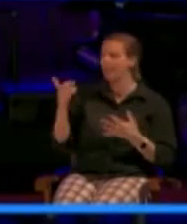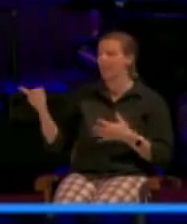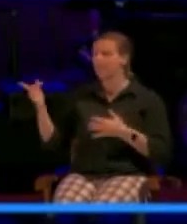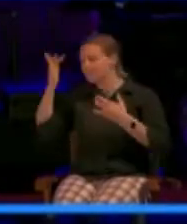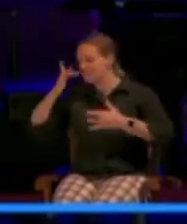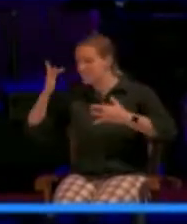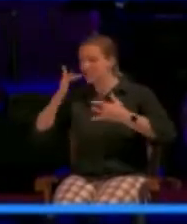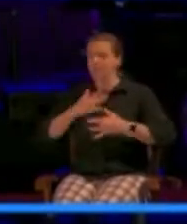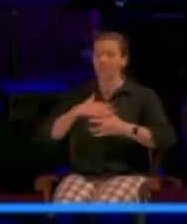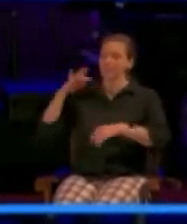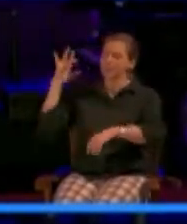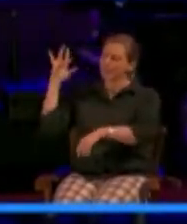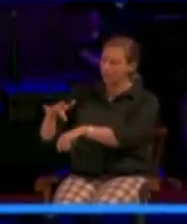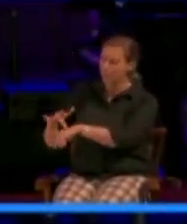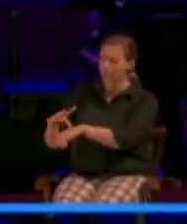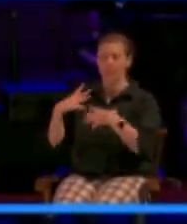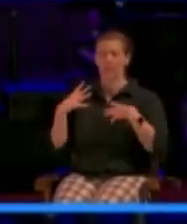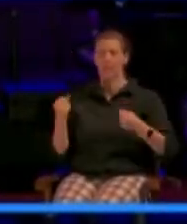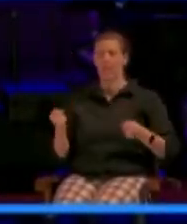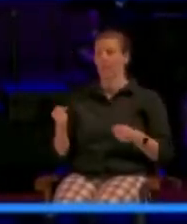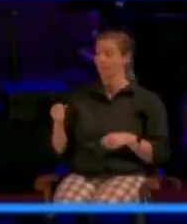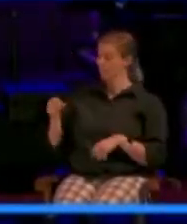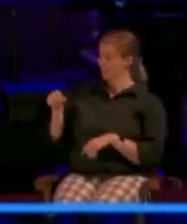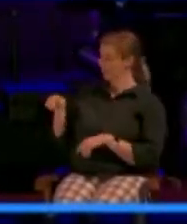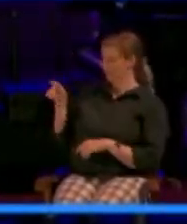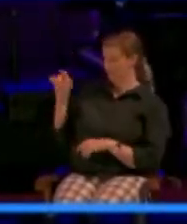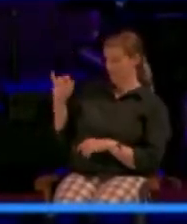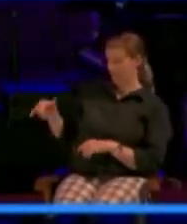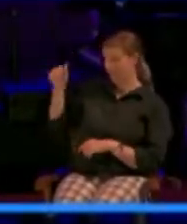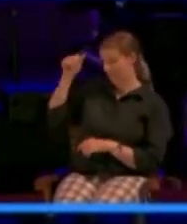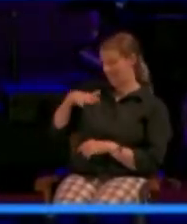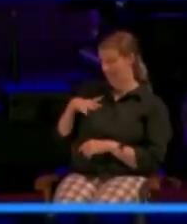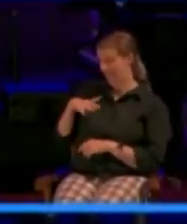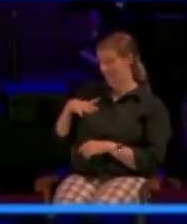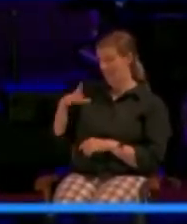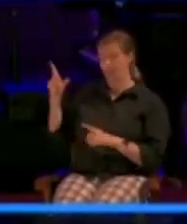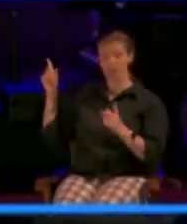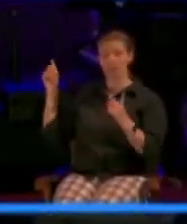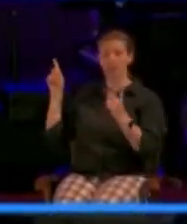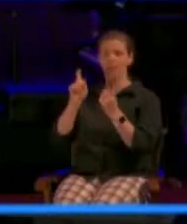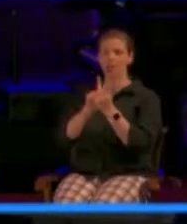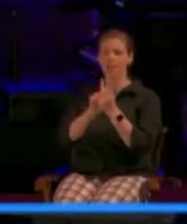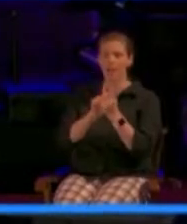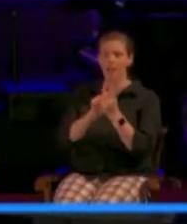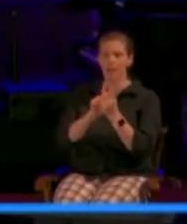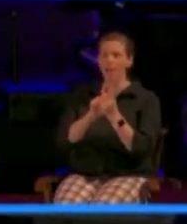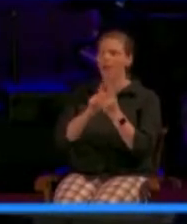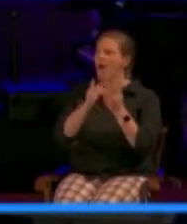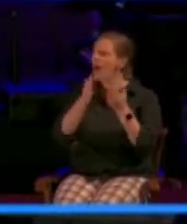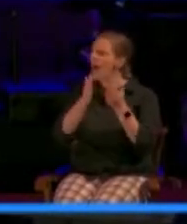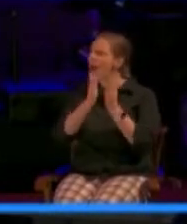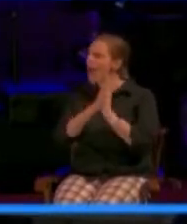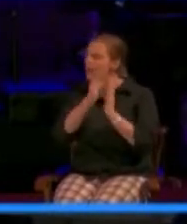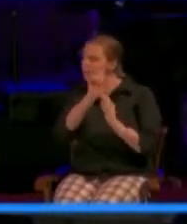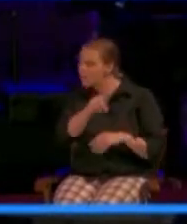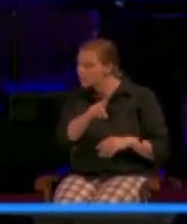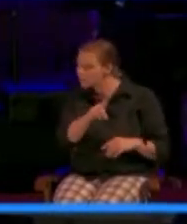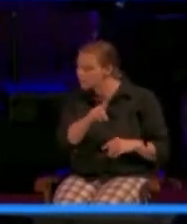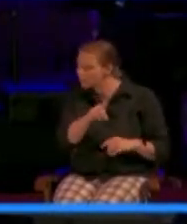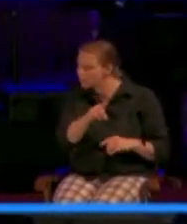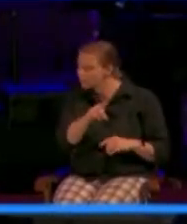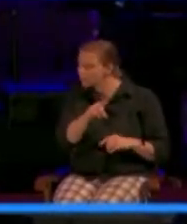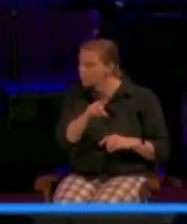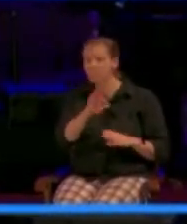falls on their face before him and begs him to give them spiritual advice. Can you tell